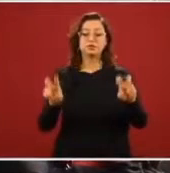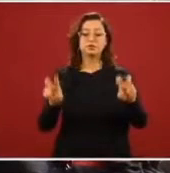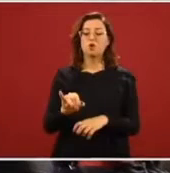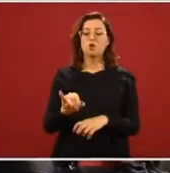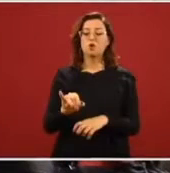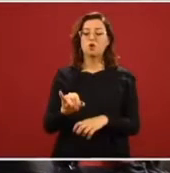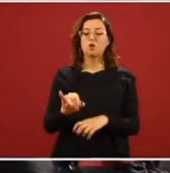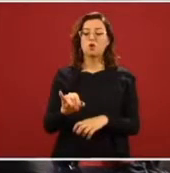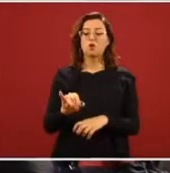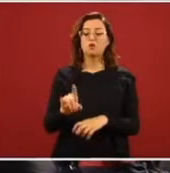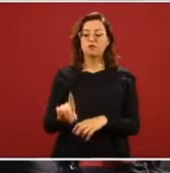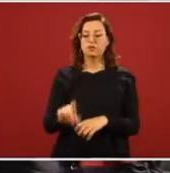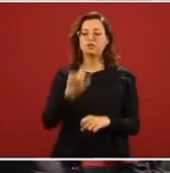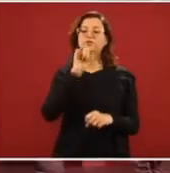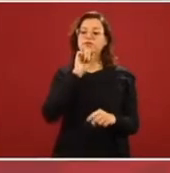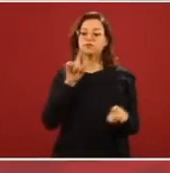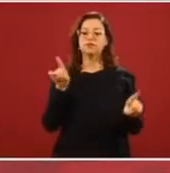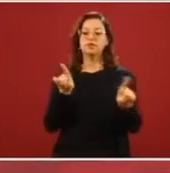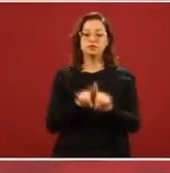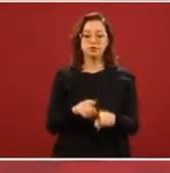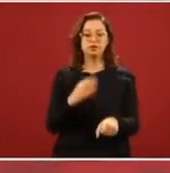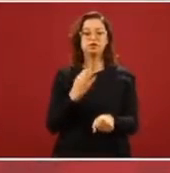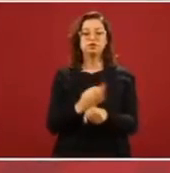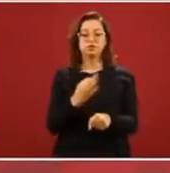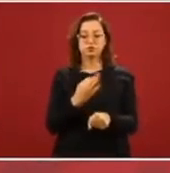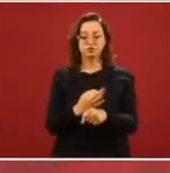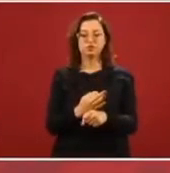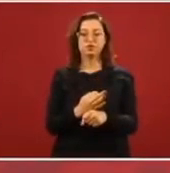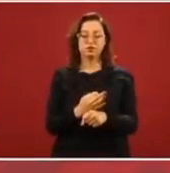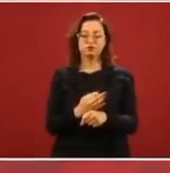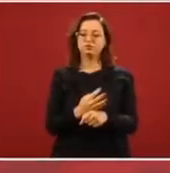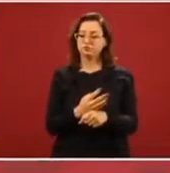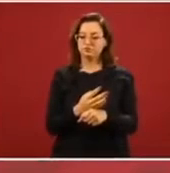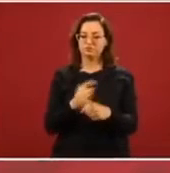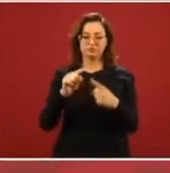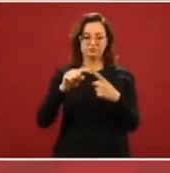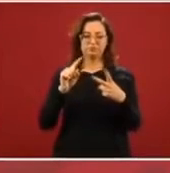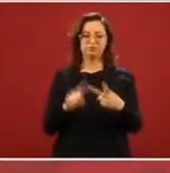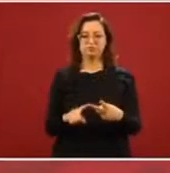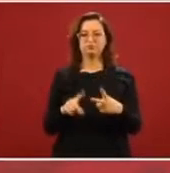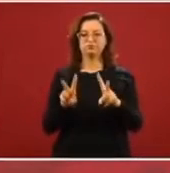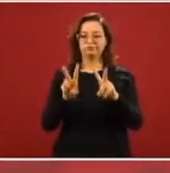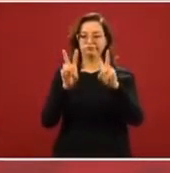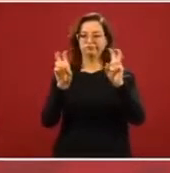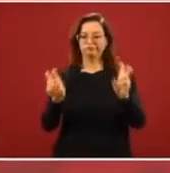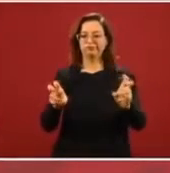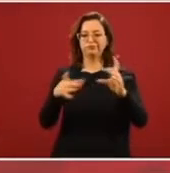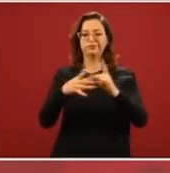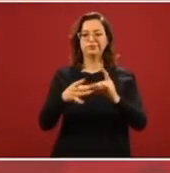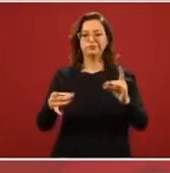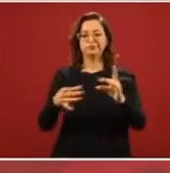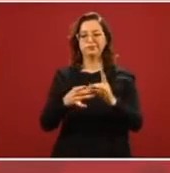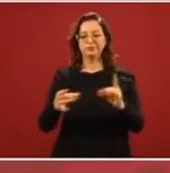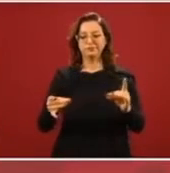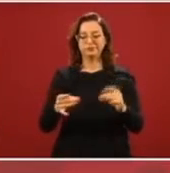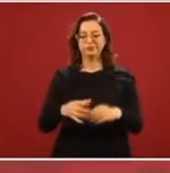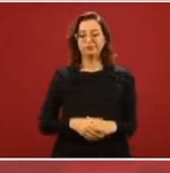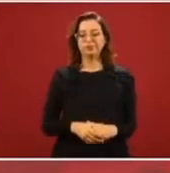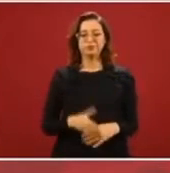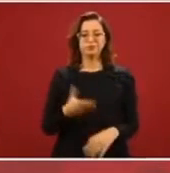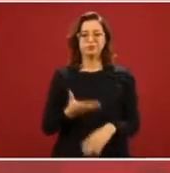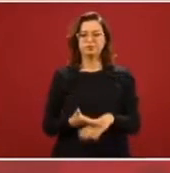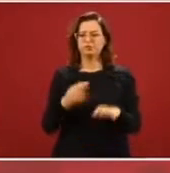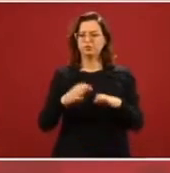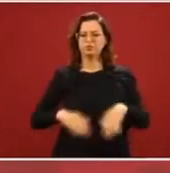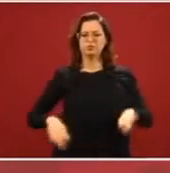coronavirus, esta mañana this a morning, hablar del tema, we're going to talk about that topic, que es muy importante